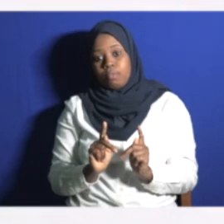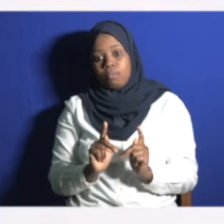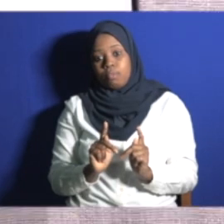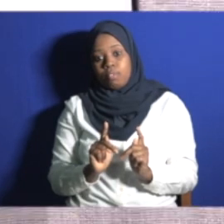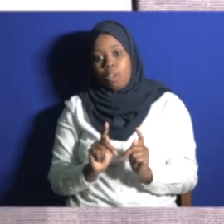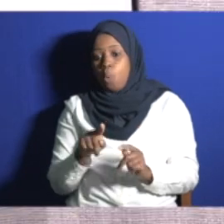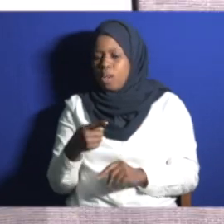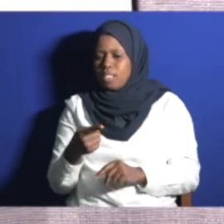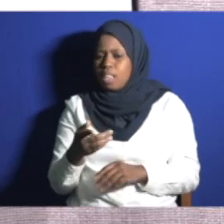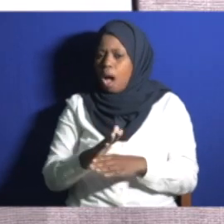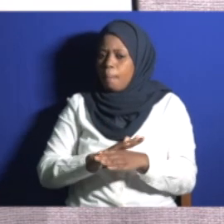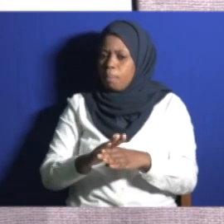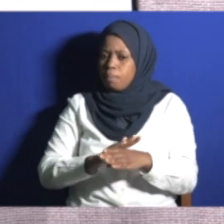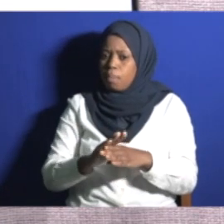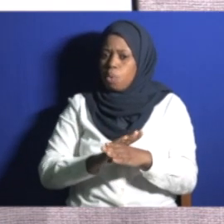What about 16?